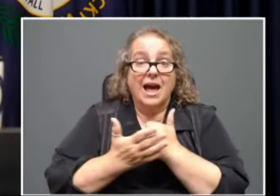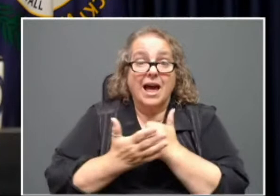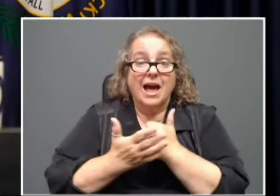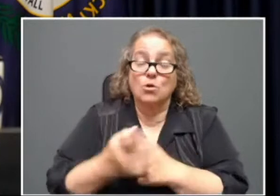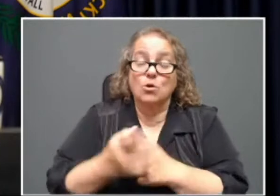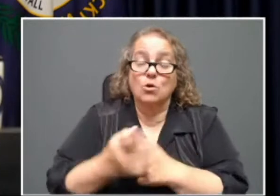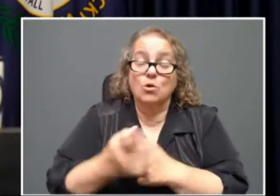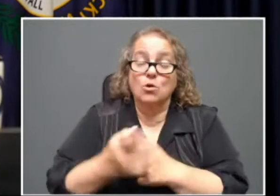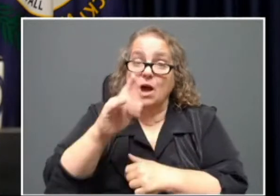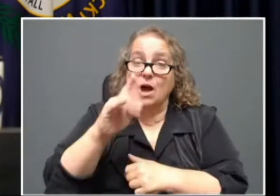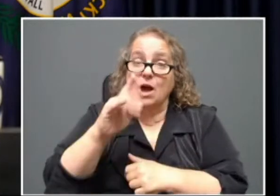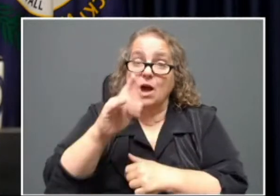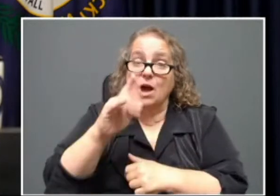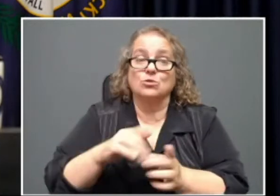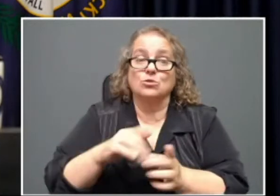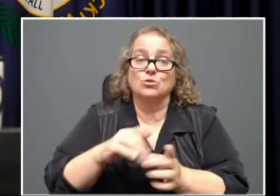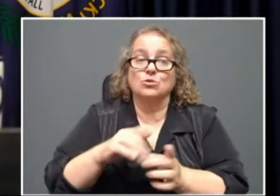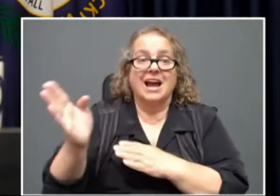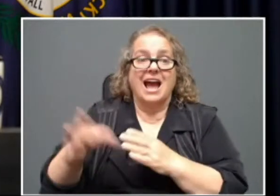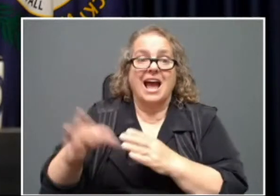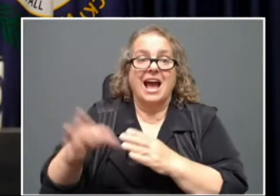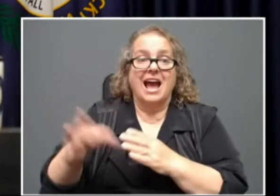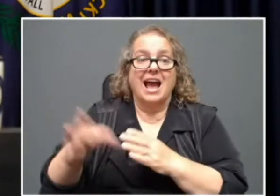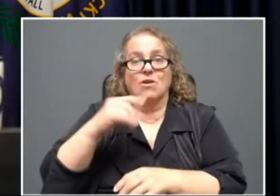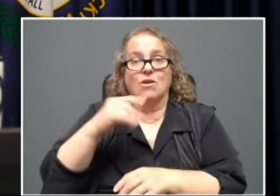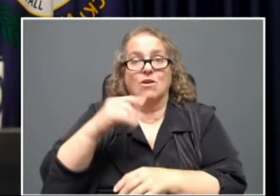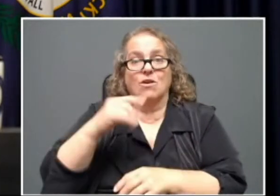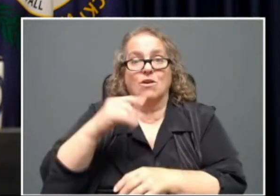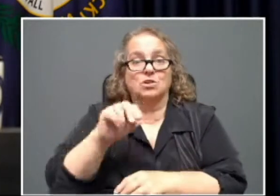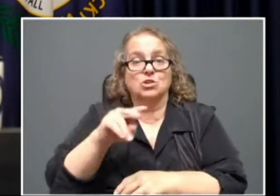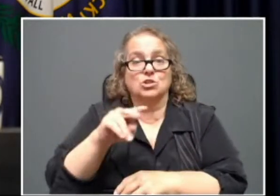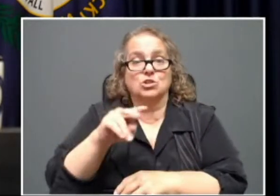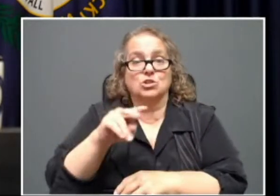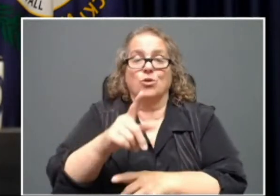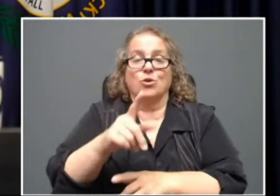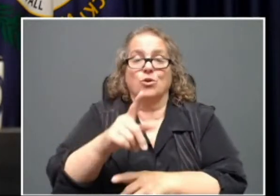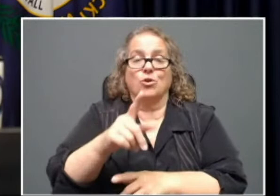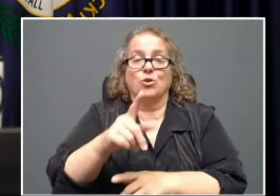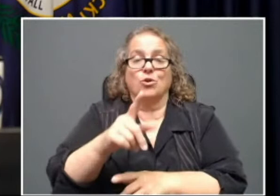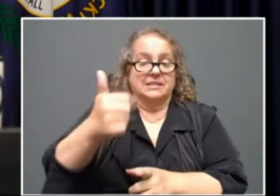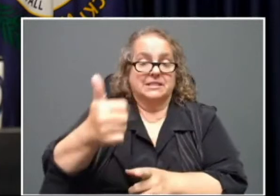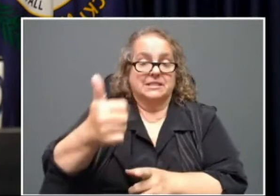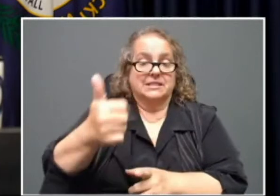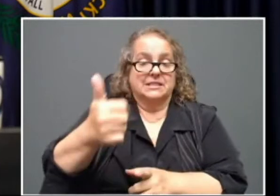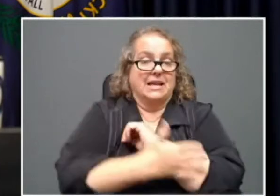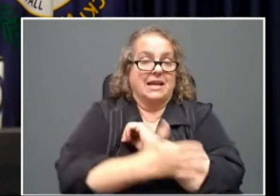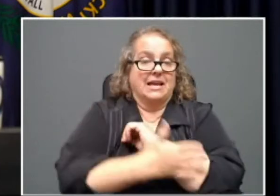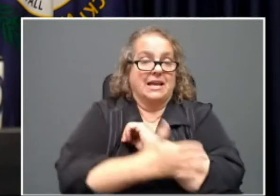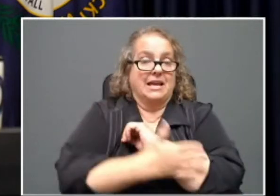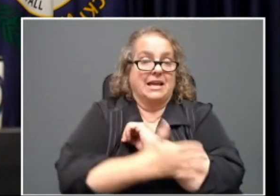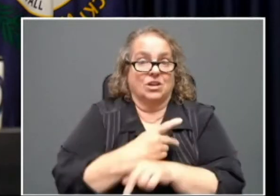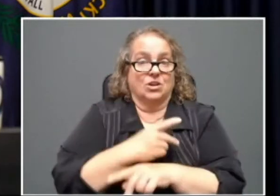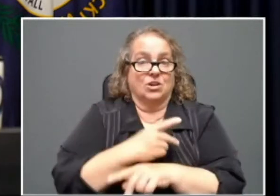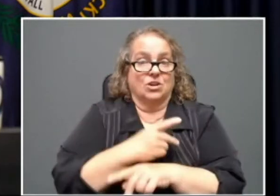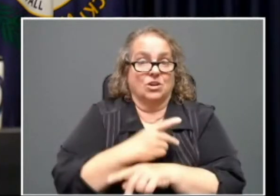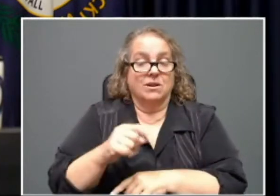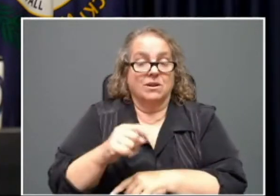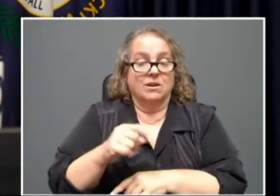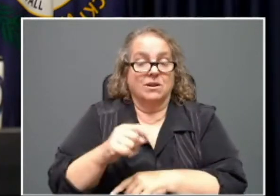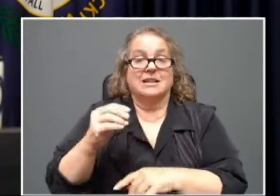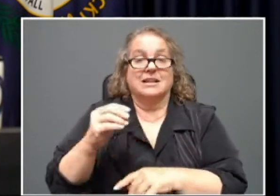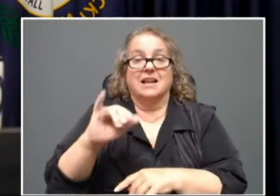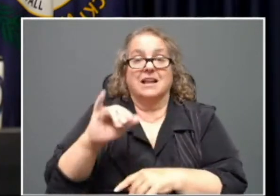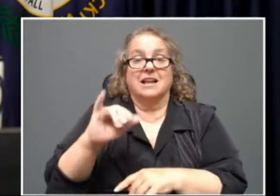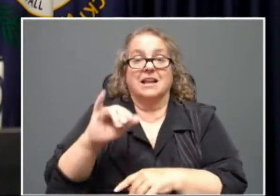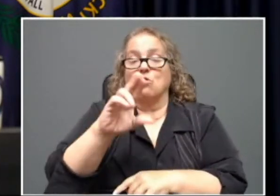out of that red zone, or is that still are you leaving that up to the counties and especially Rockcastle County, which sits